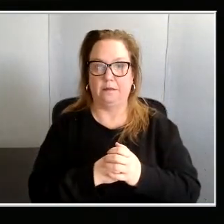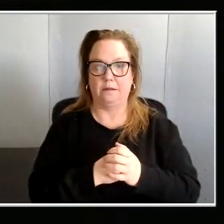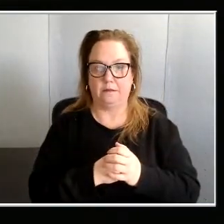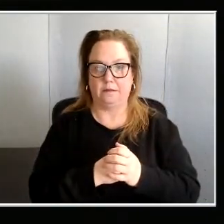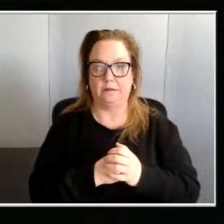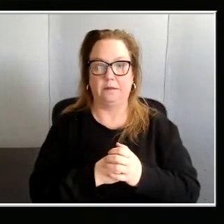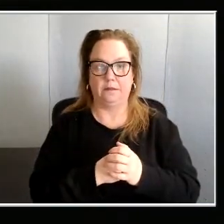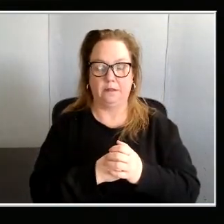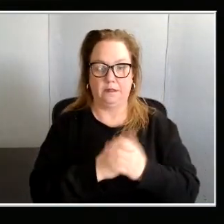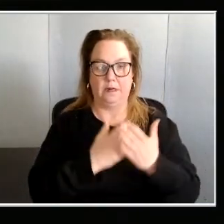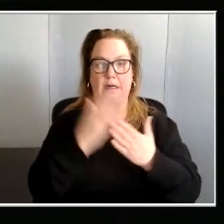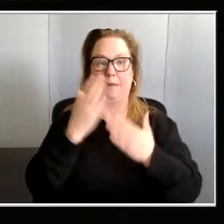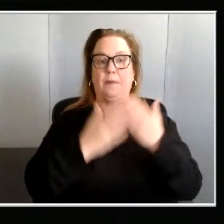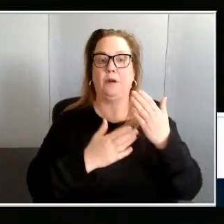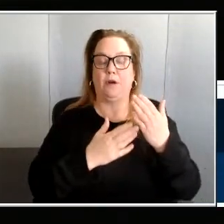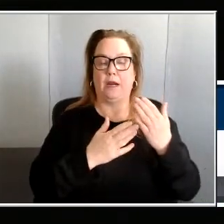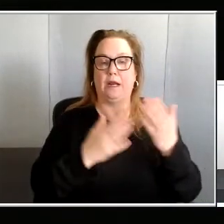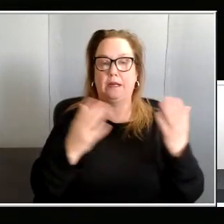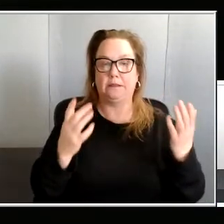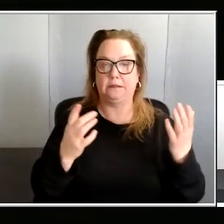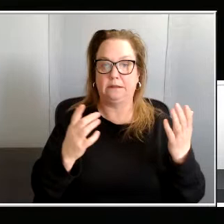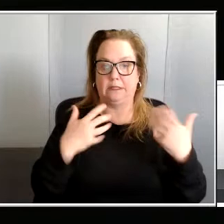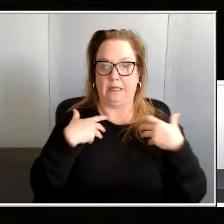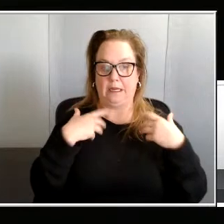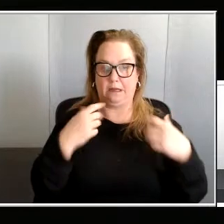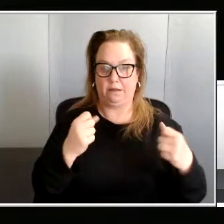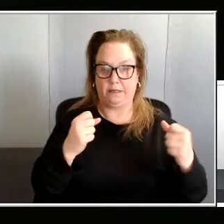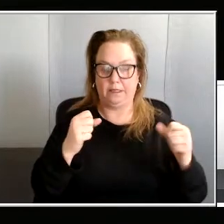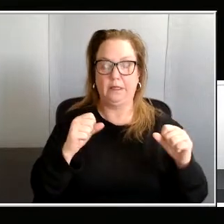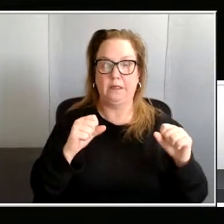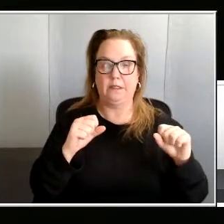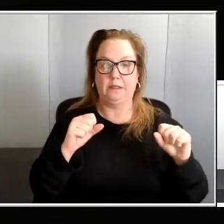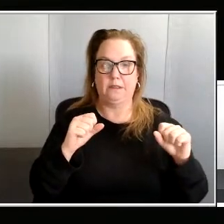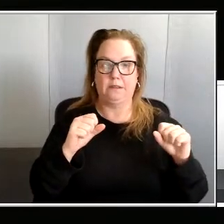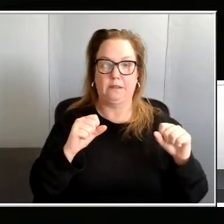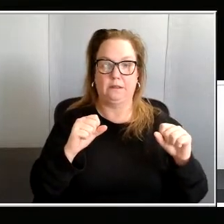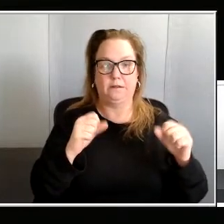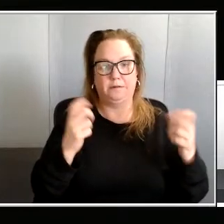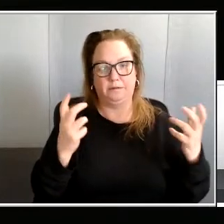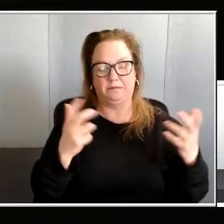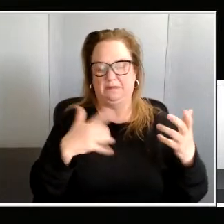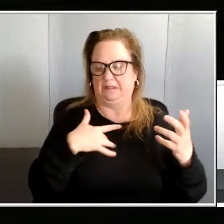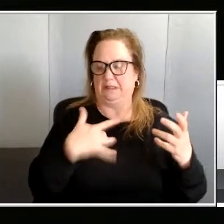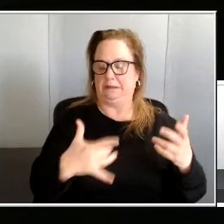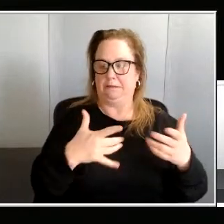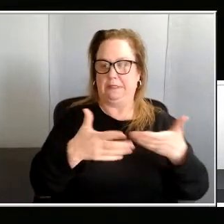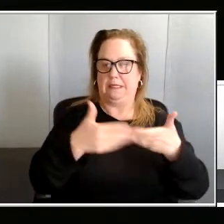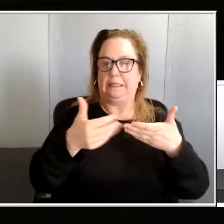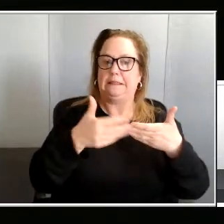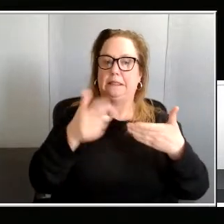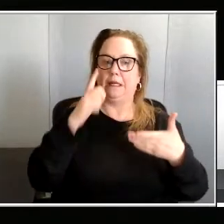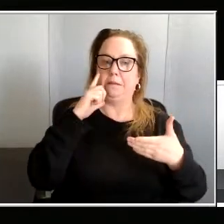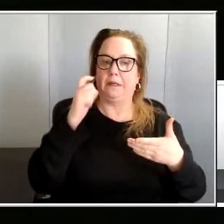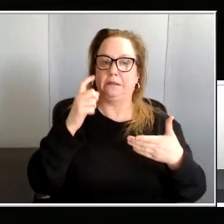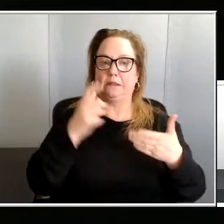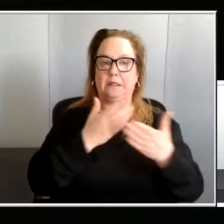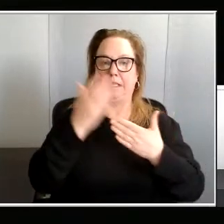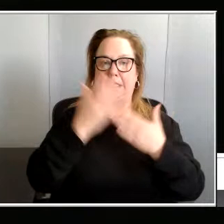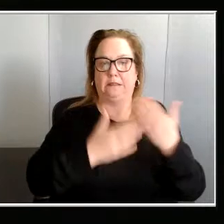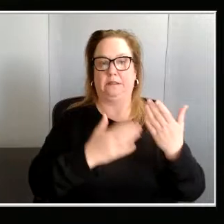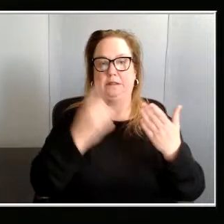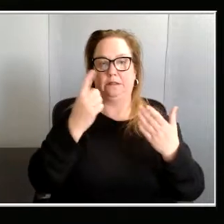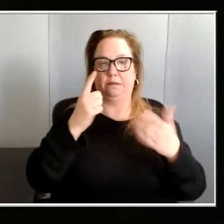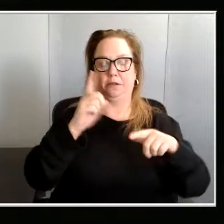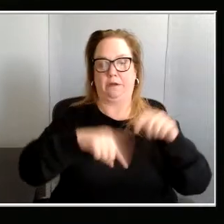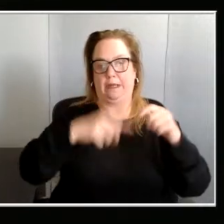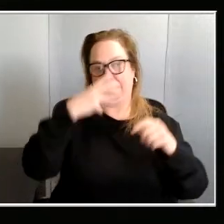keeping your hands healthy and strong is relatively easy because the hands are just something you can't ignore.